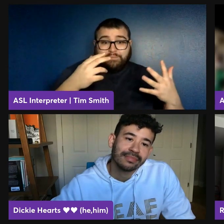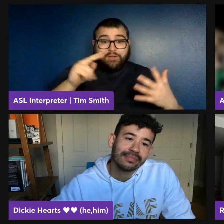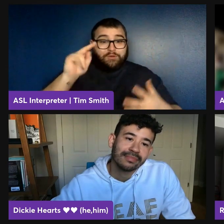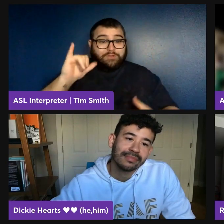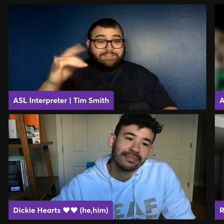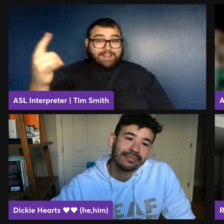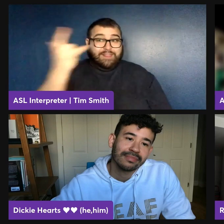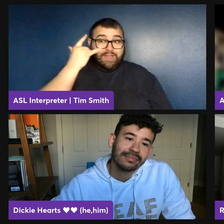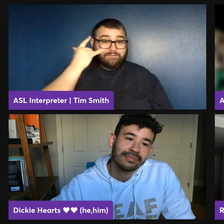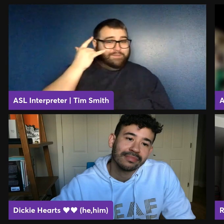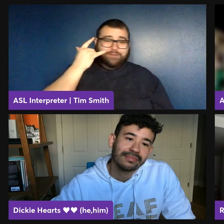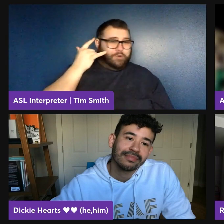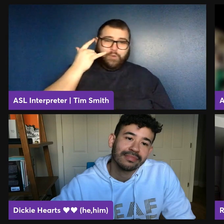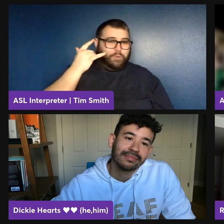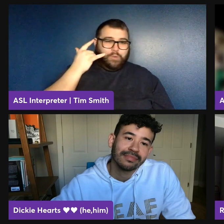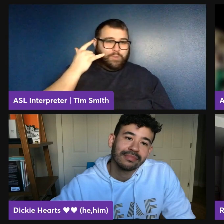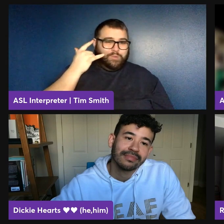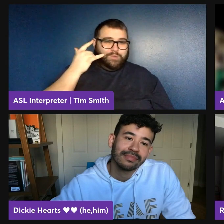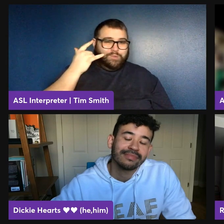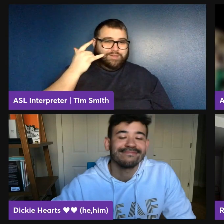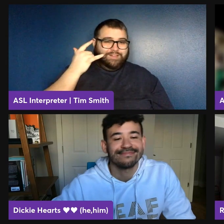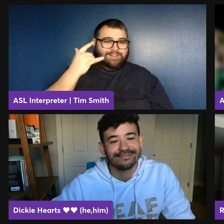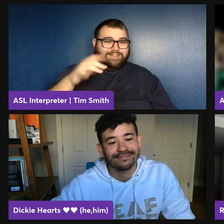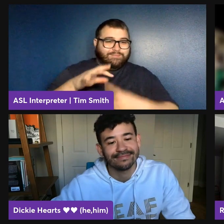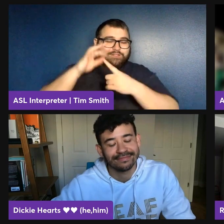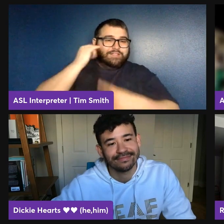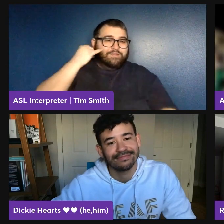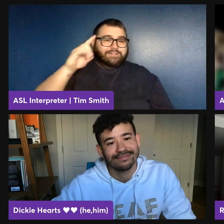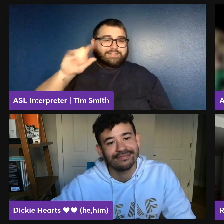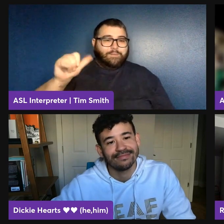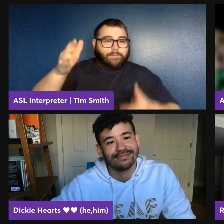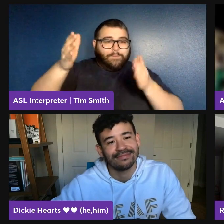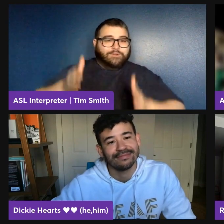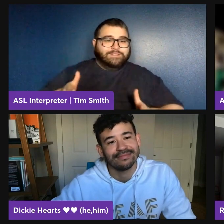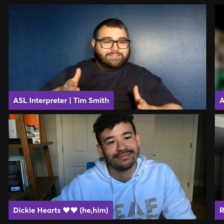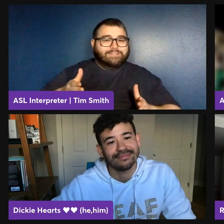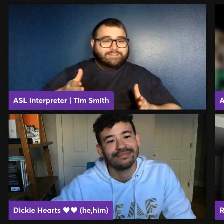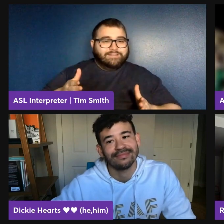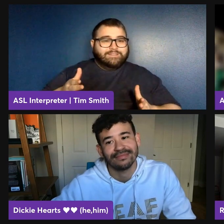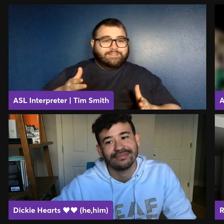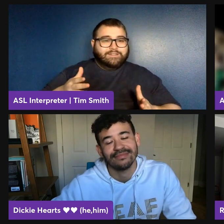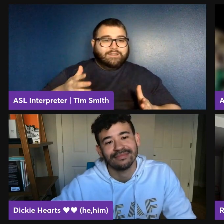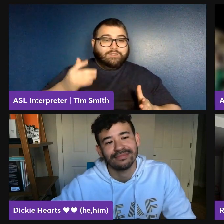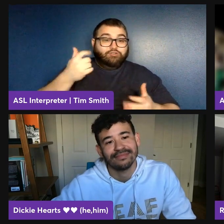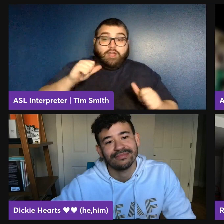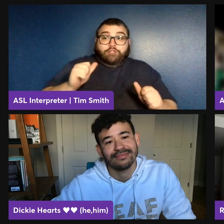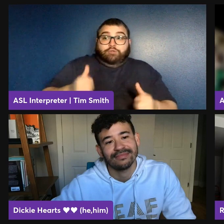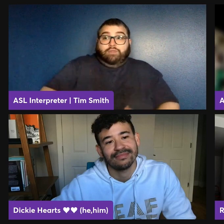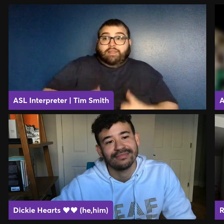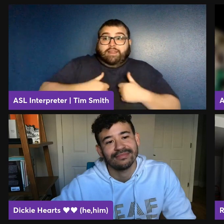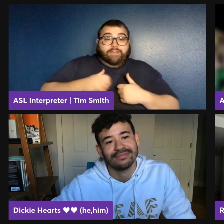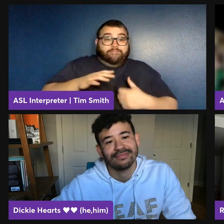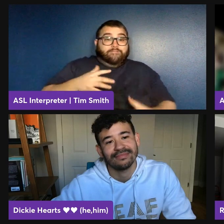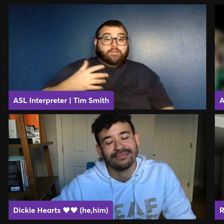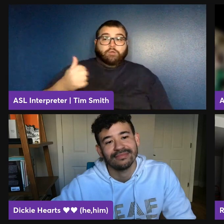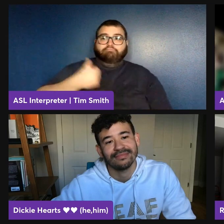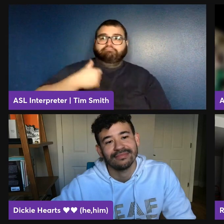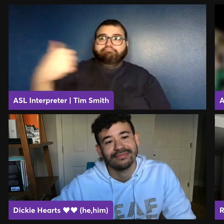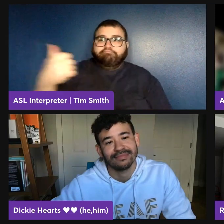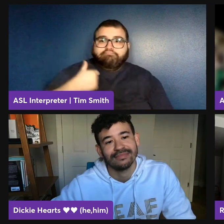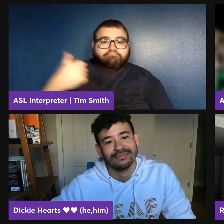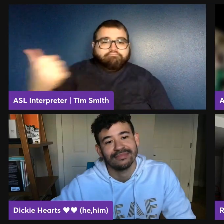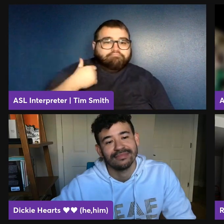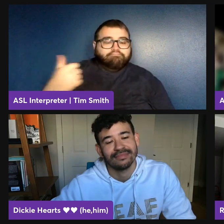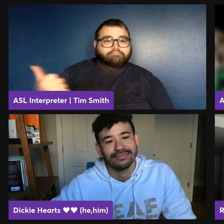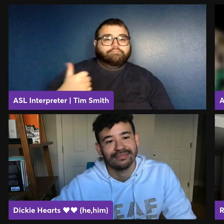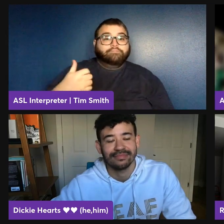back, especially if you're a disabled person just trying to live your life, get from point A to point B, live somewhere